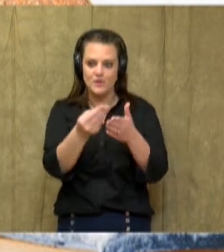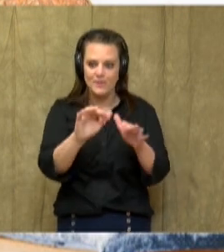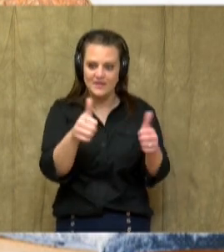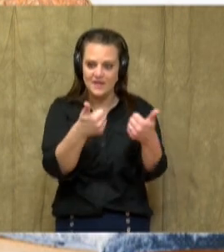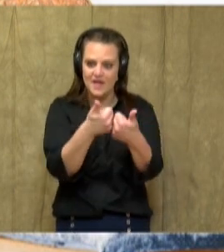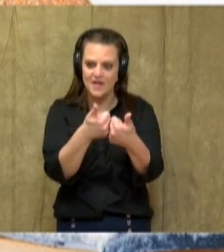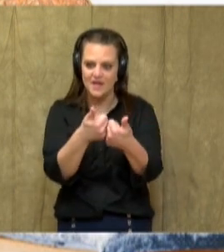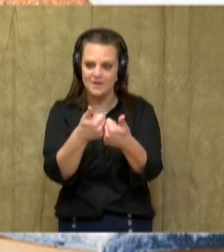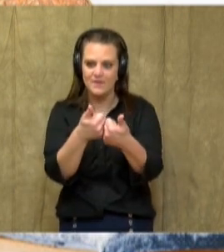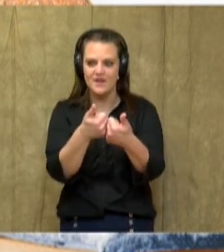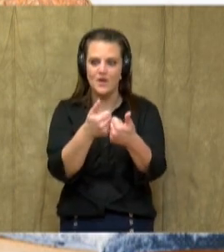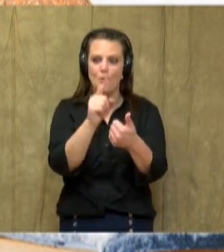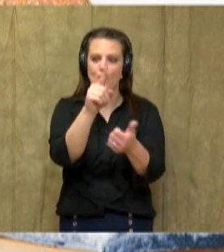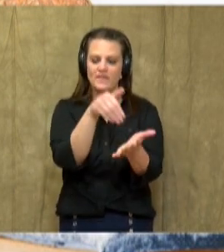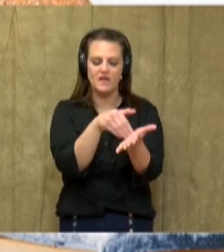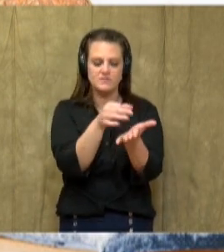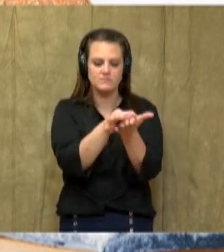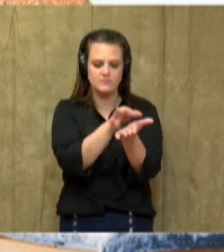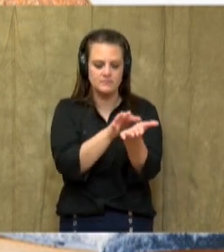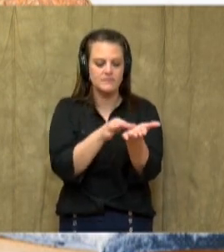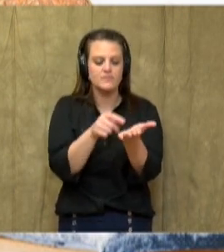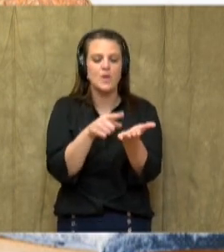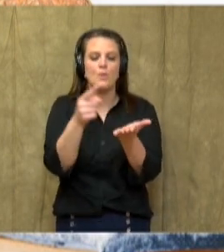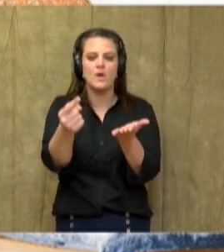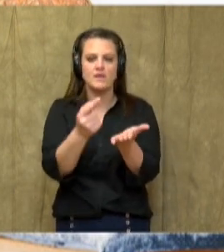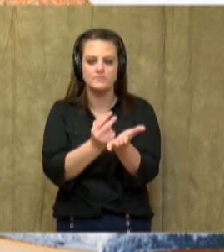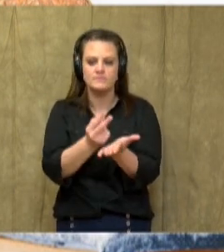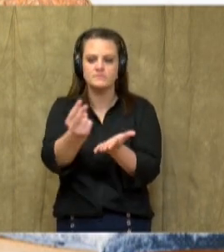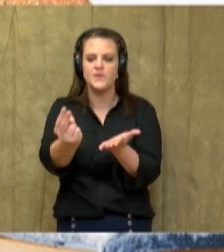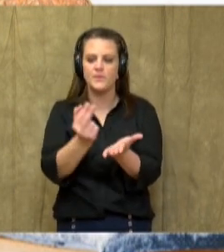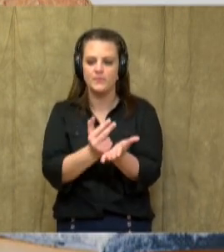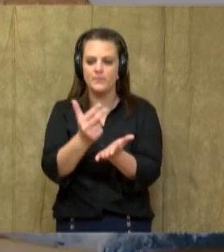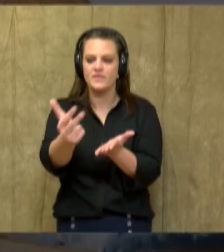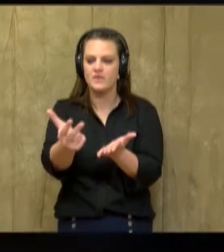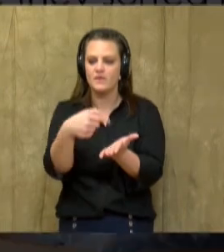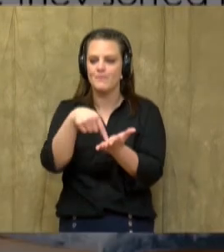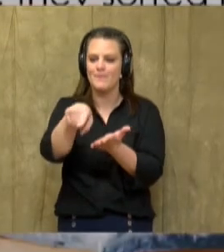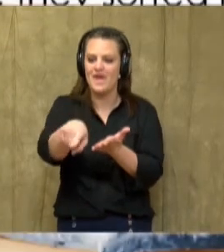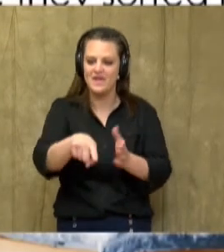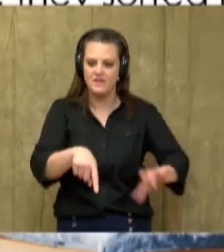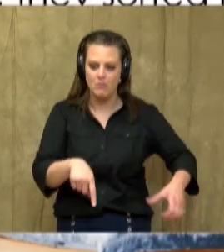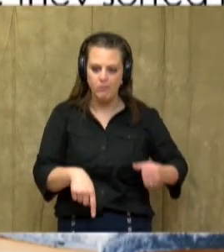let alone lug a heavy sack of them all the way there.